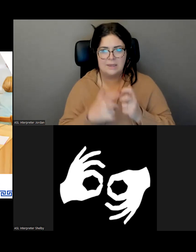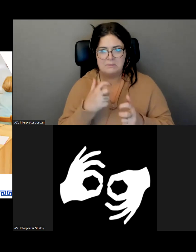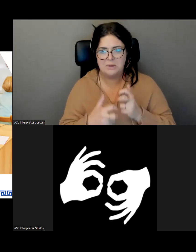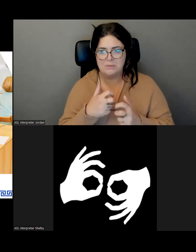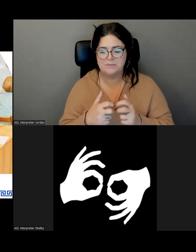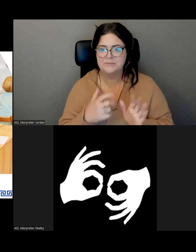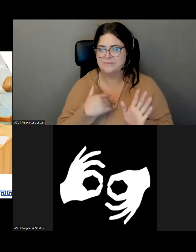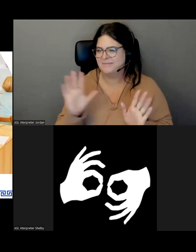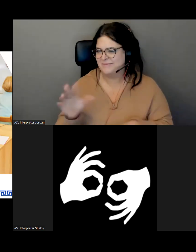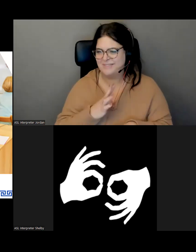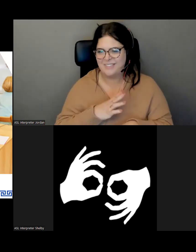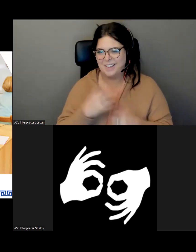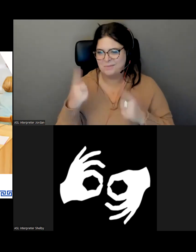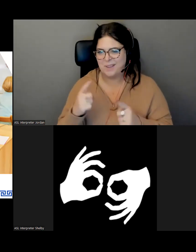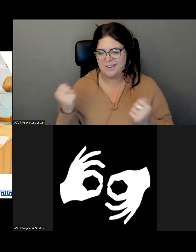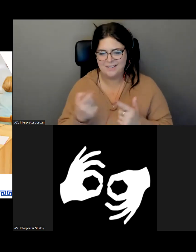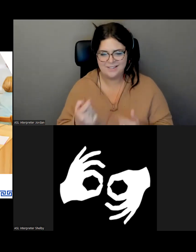right. We all have Yeah. them.